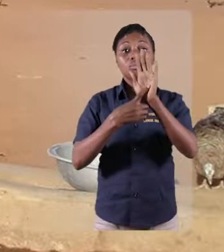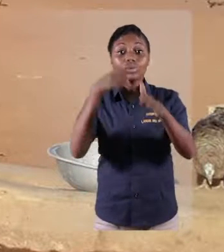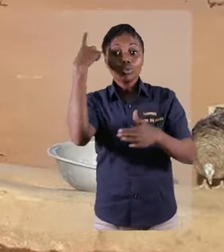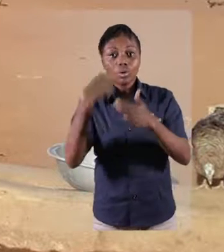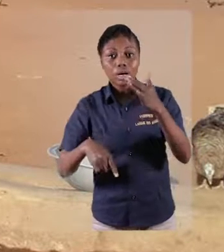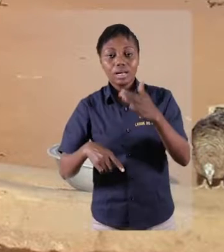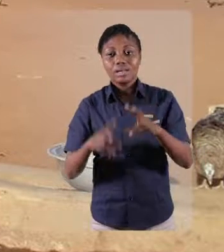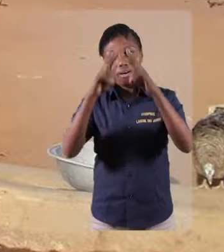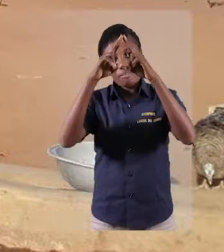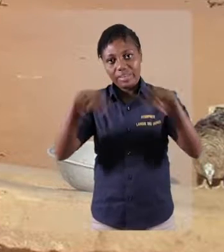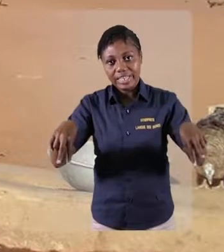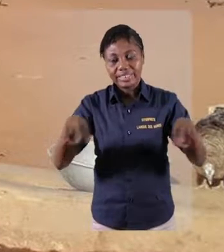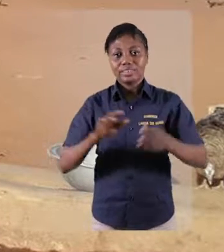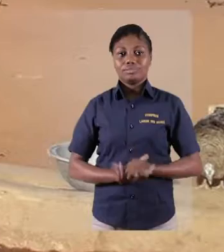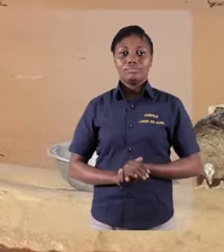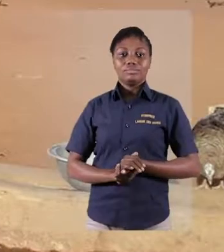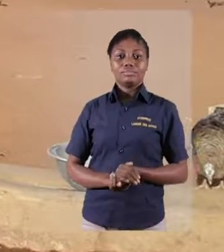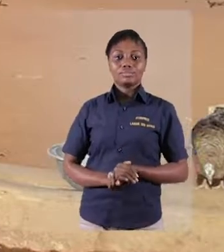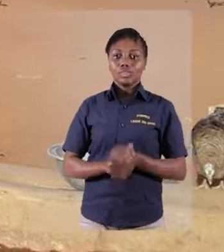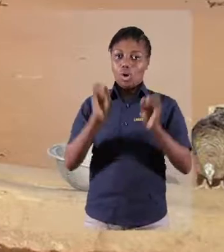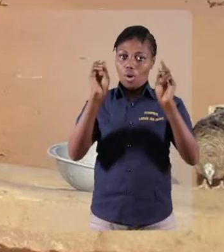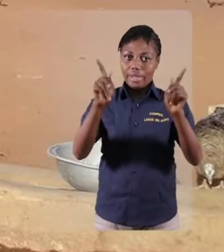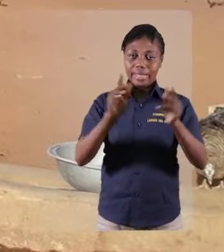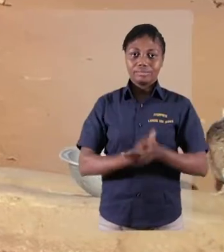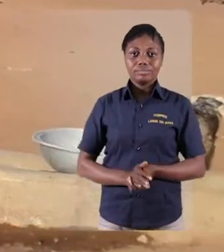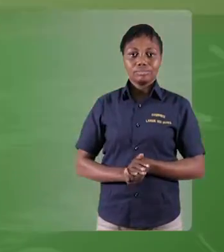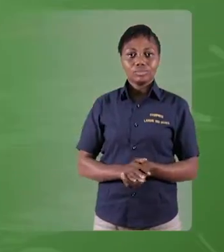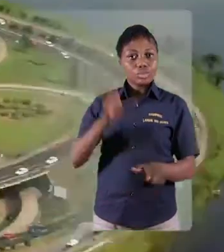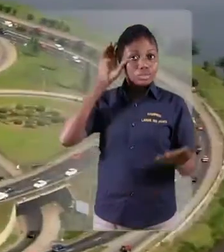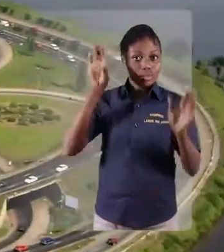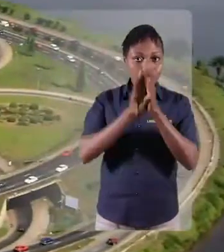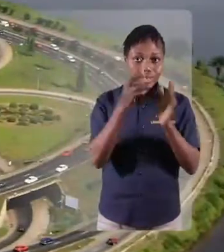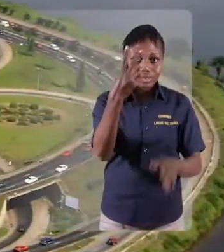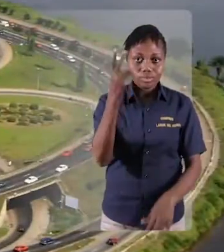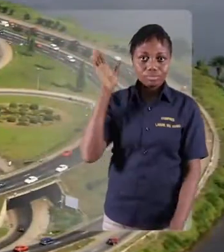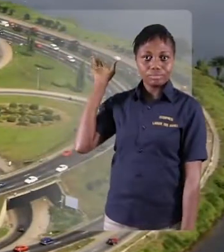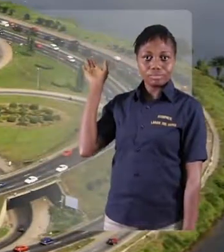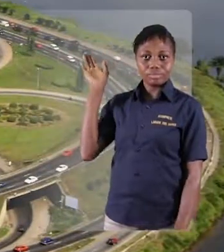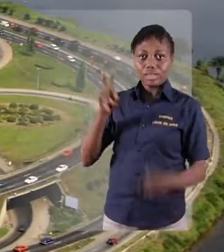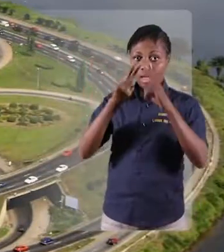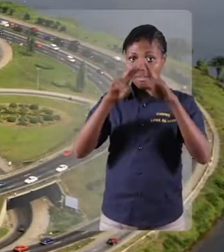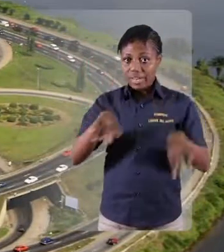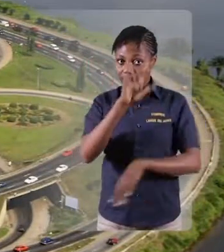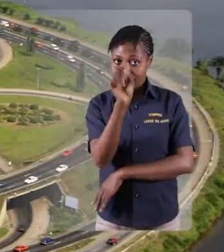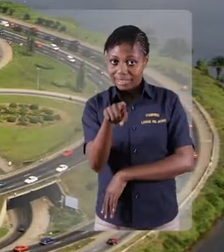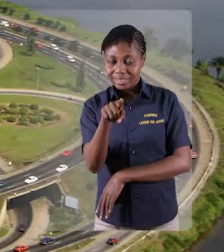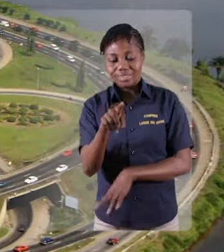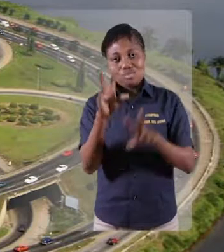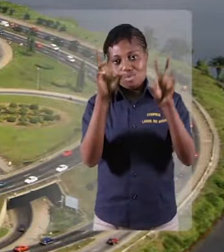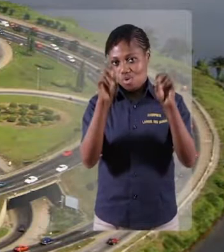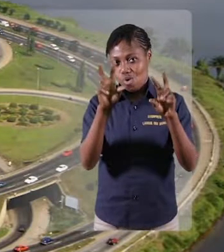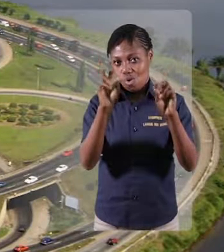describes a village. Okay, now look at picture 2. Is it a village?